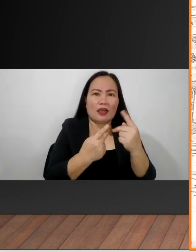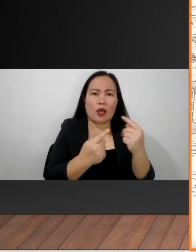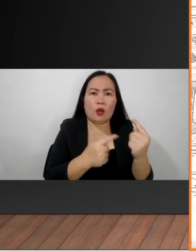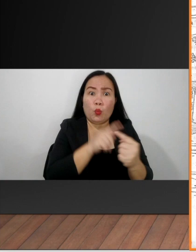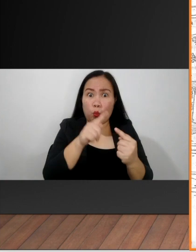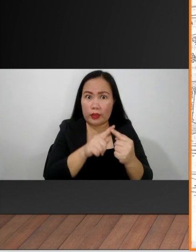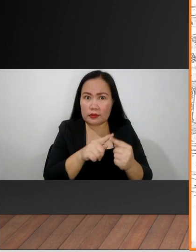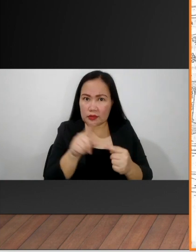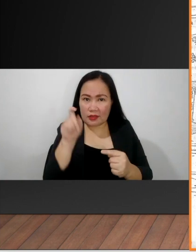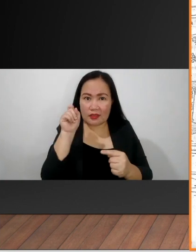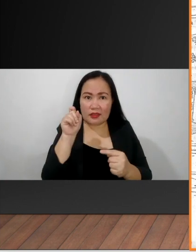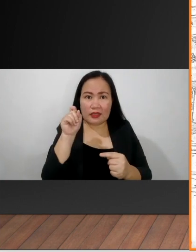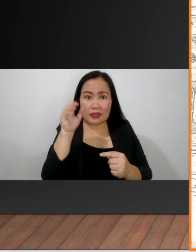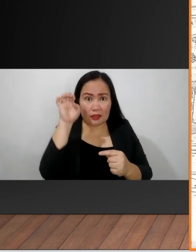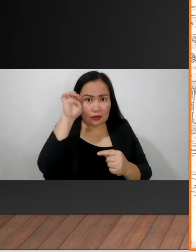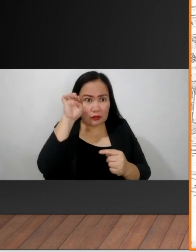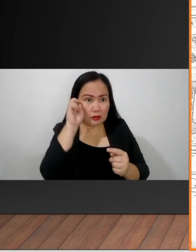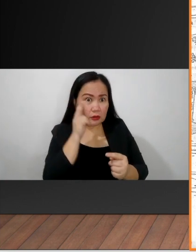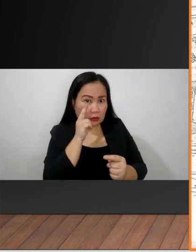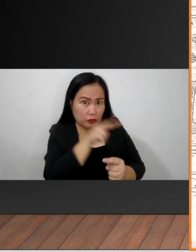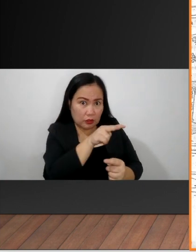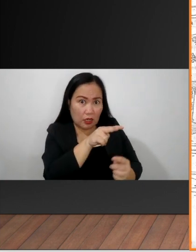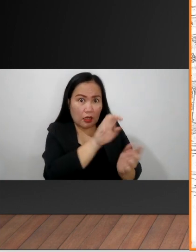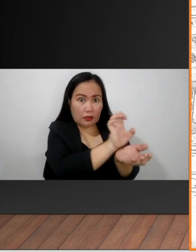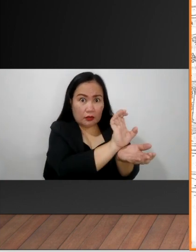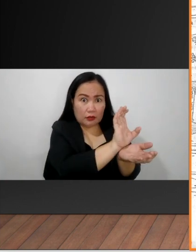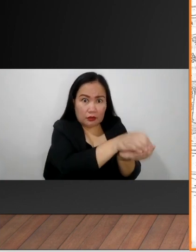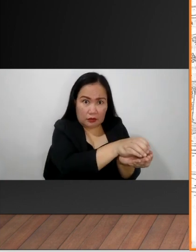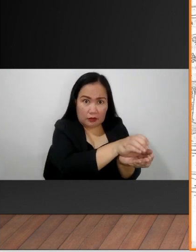when suddenly Elias found a crocodile.